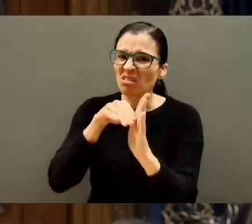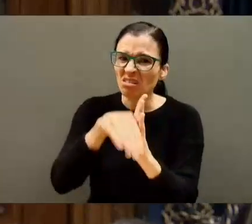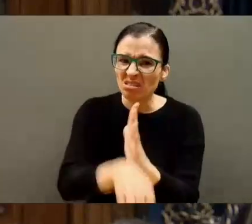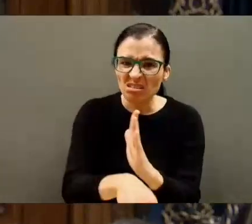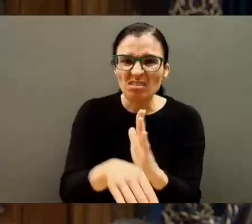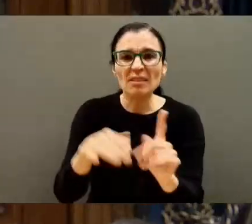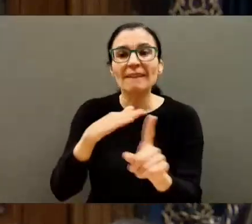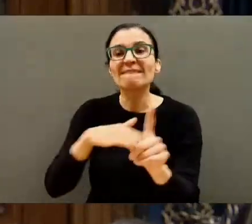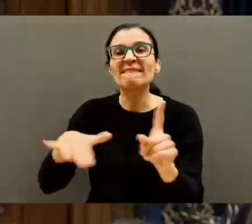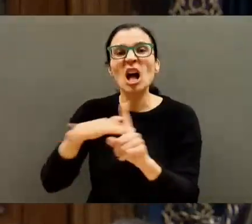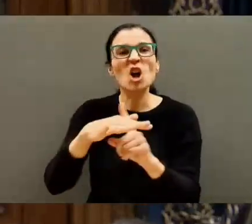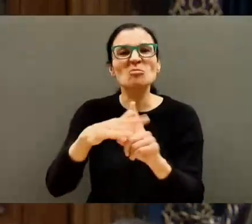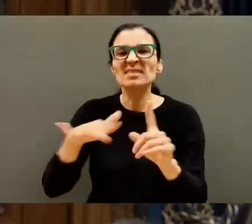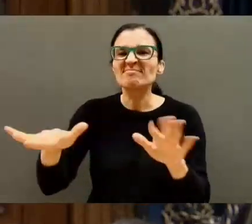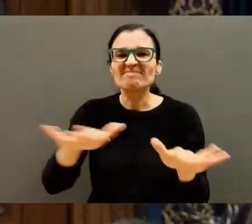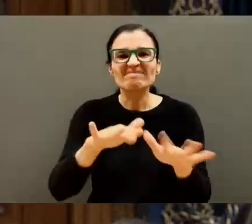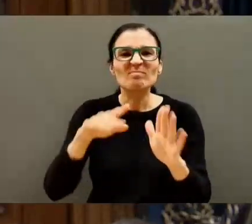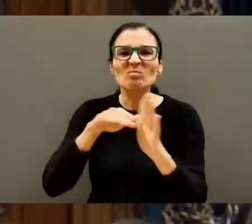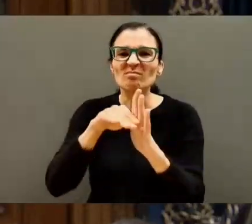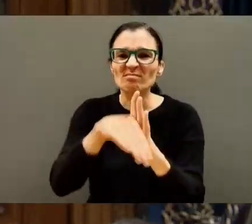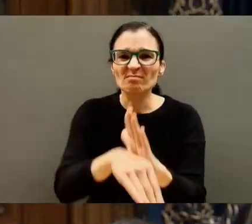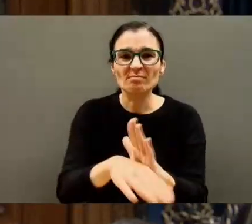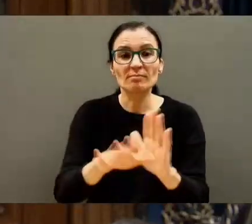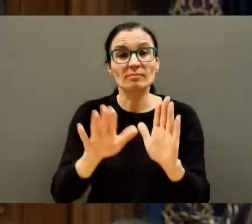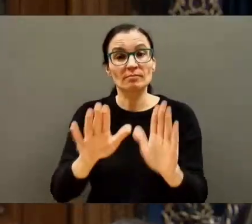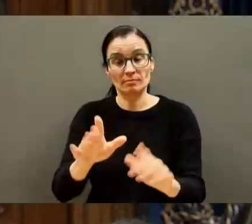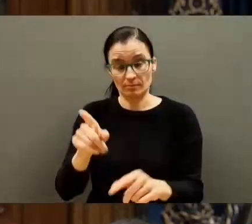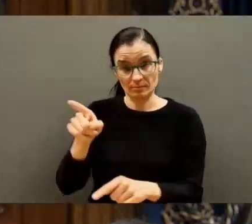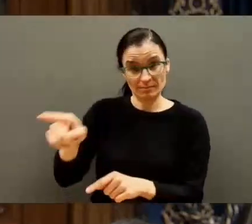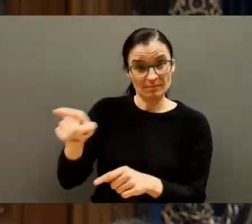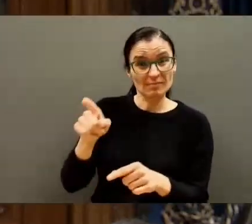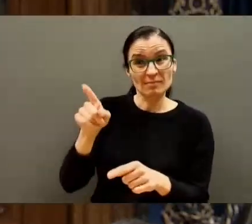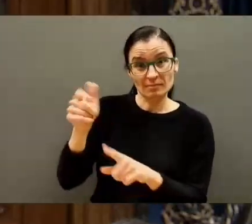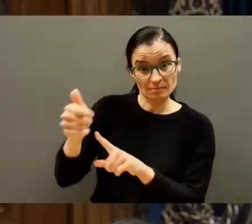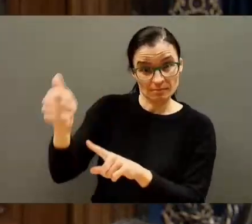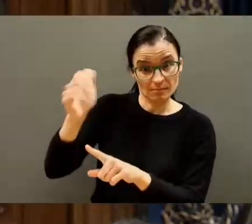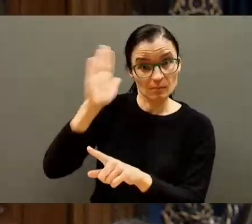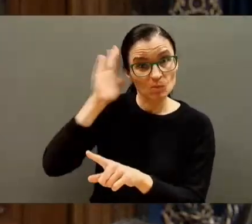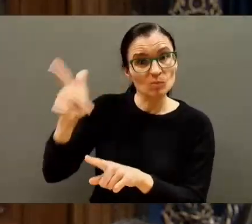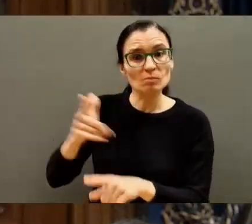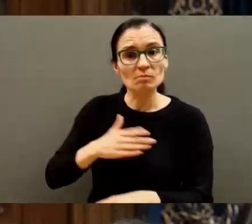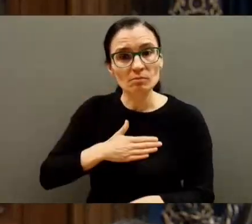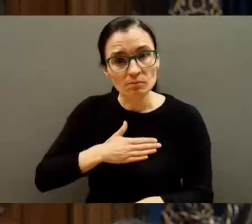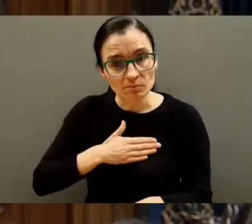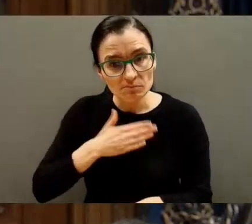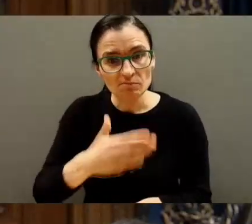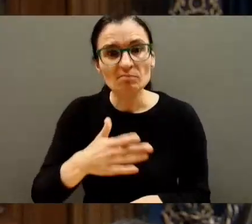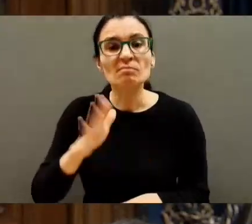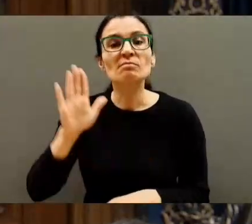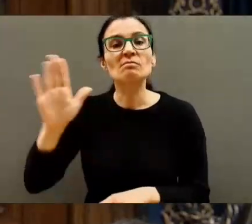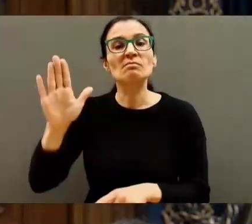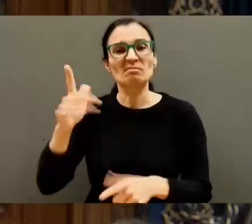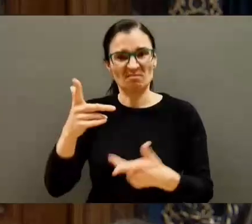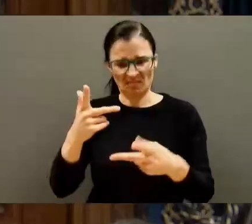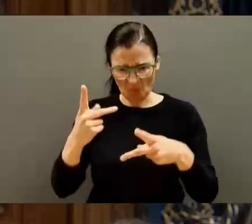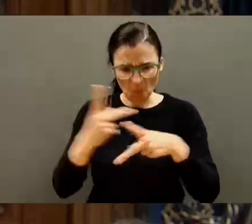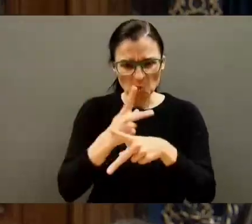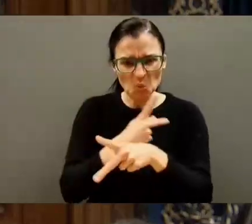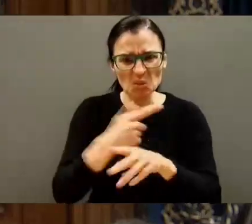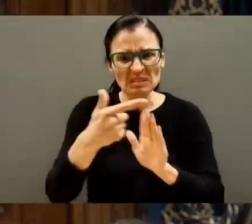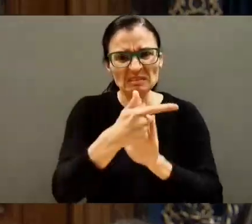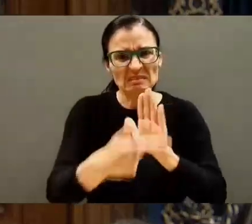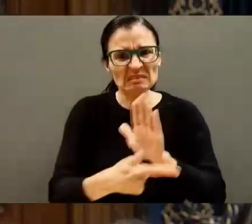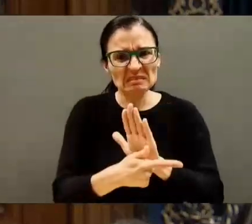more legal risks, not less, and that he is risking setting reconciliation and investment